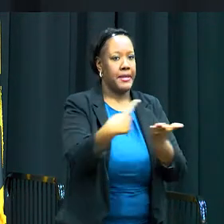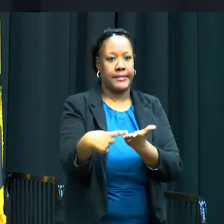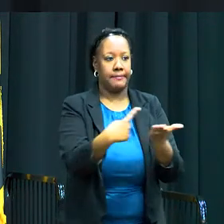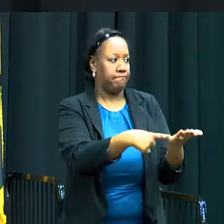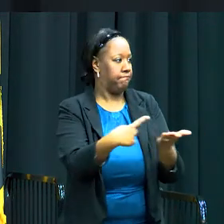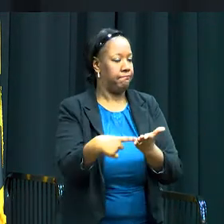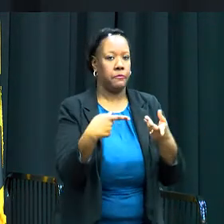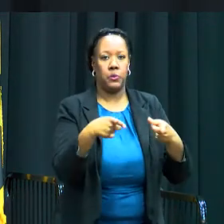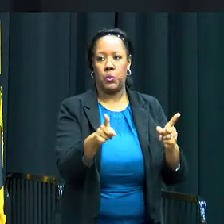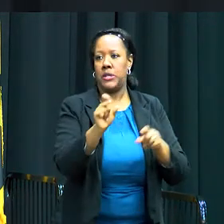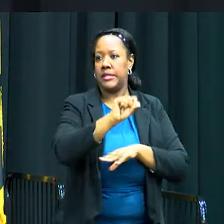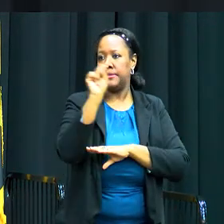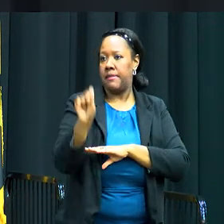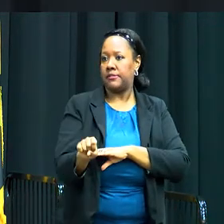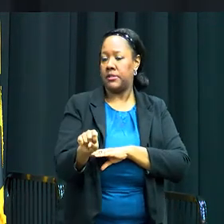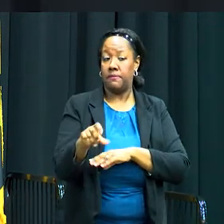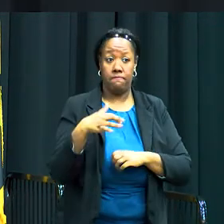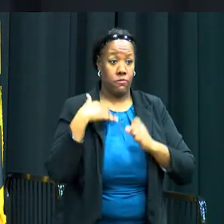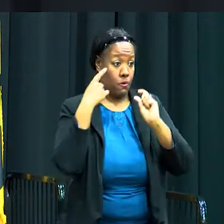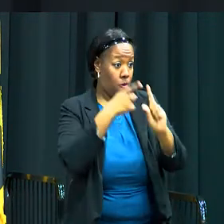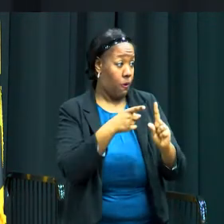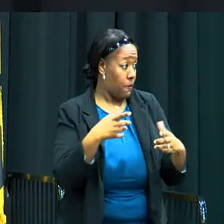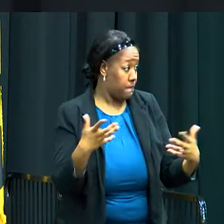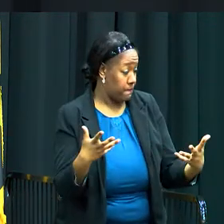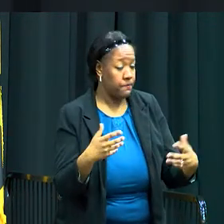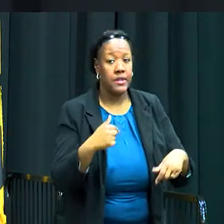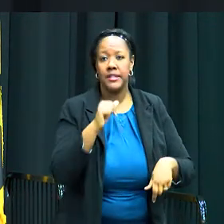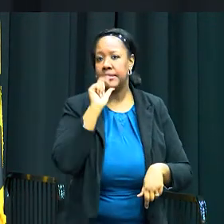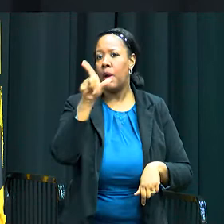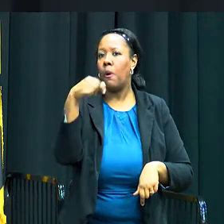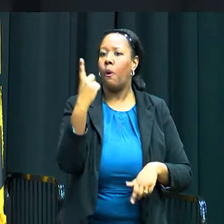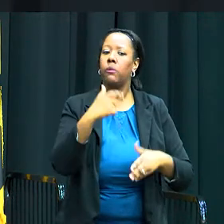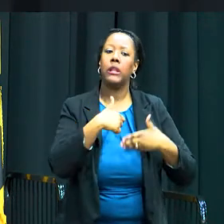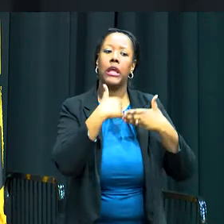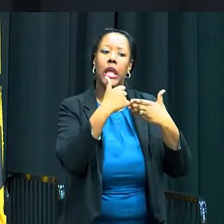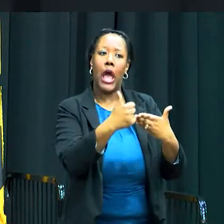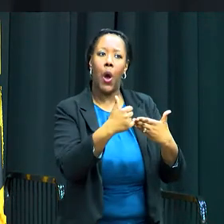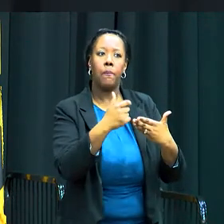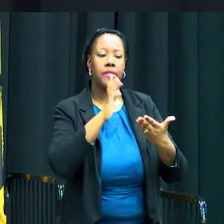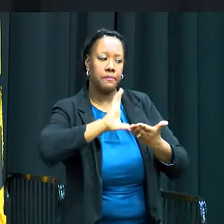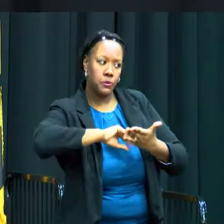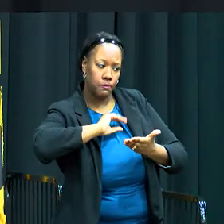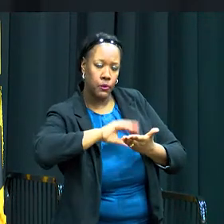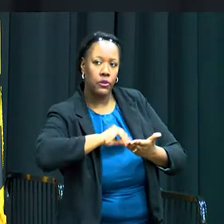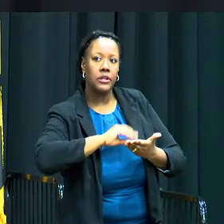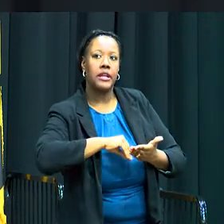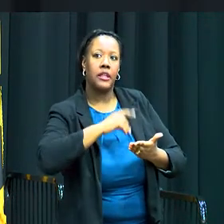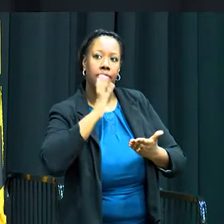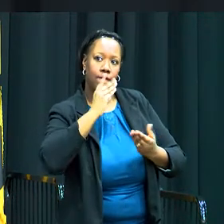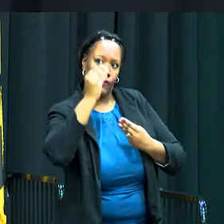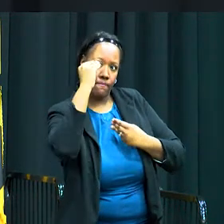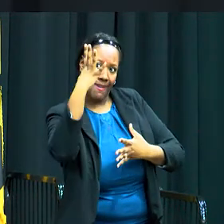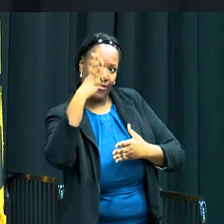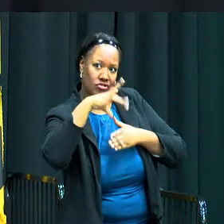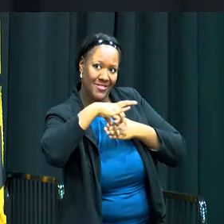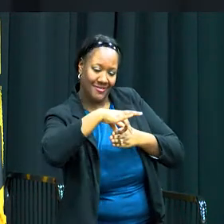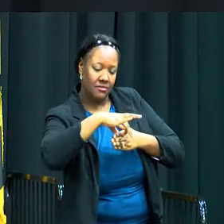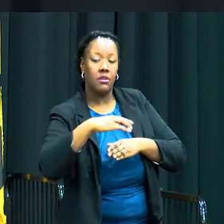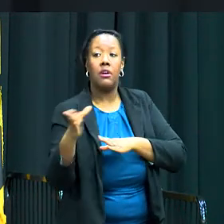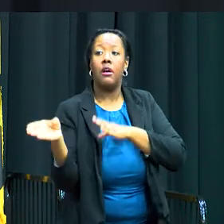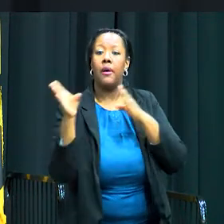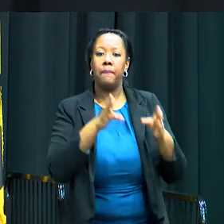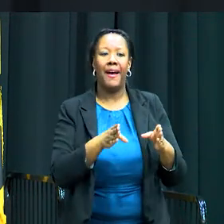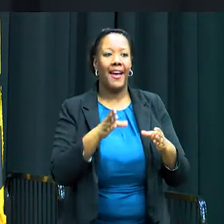semester. Her goal for that assignment is not only to help students learn the course information, but also, as she says,